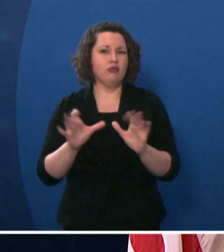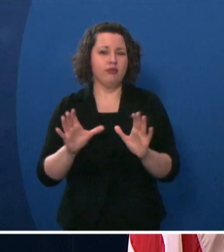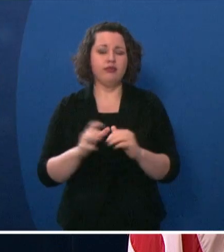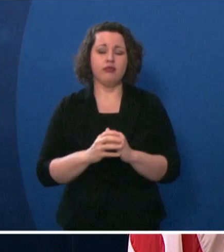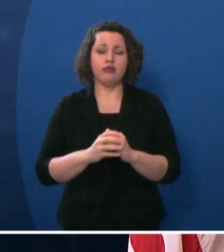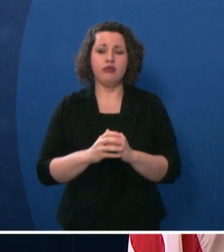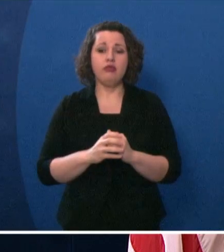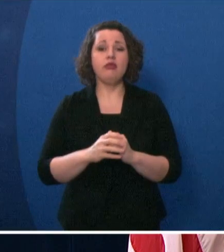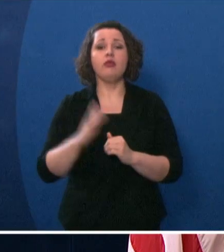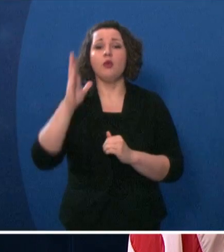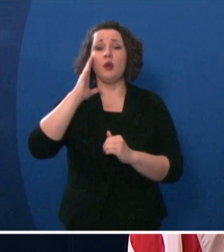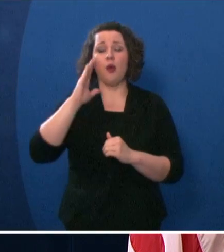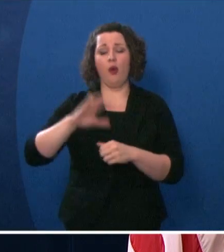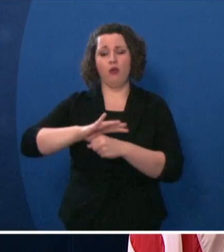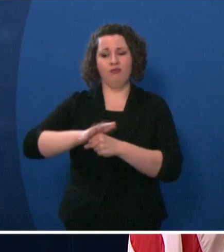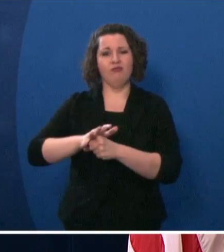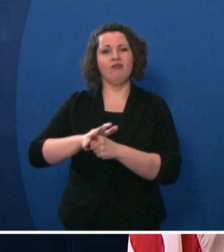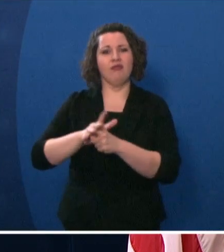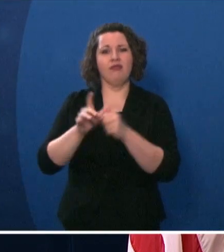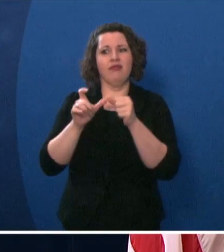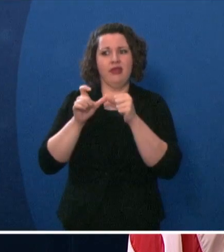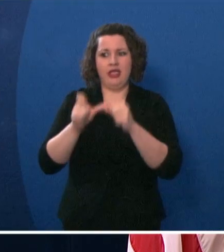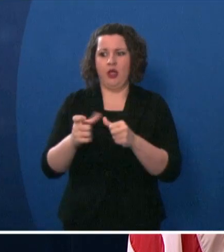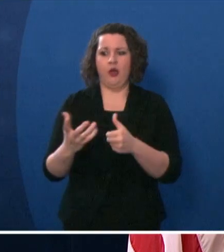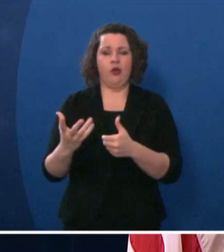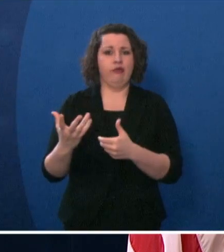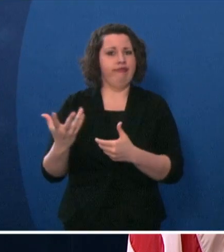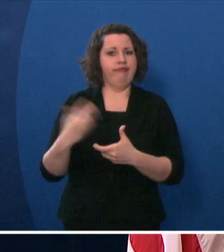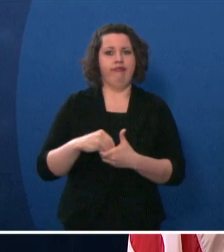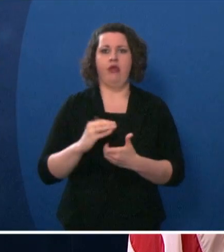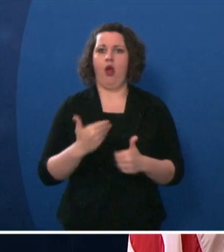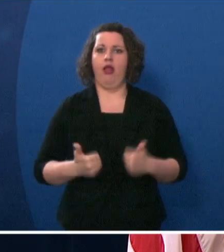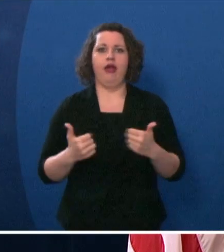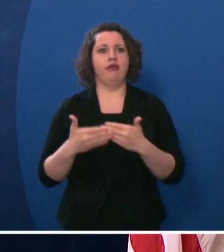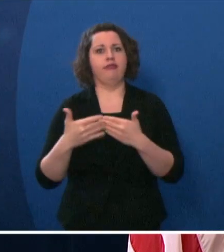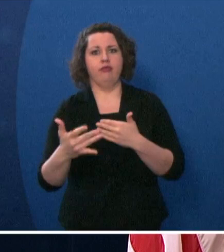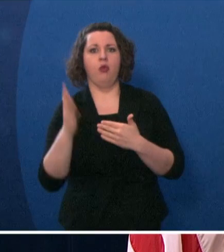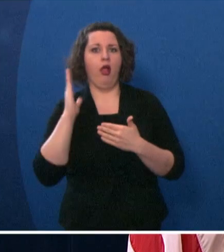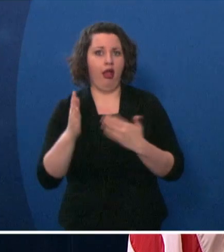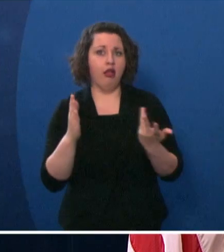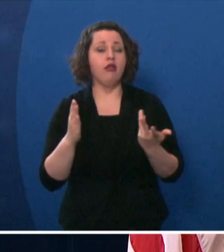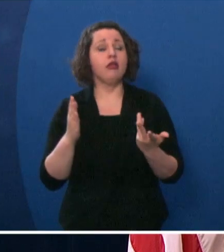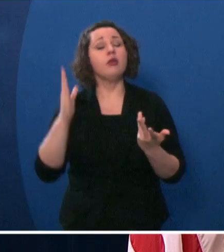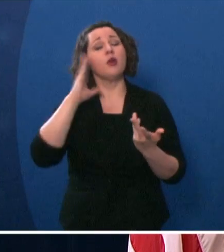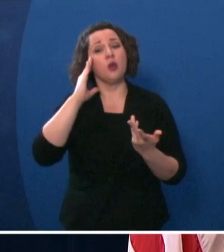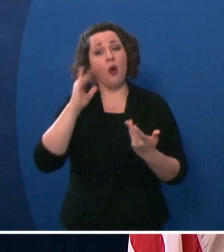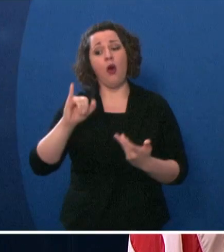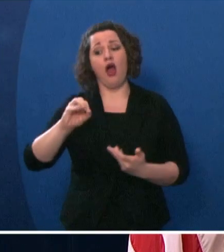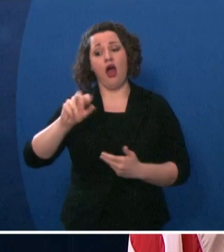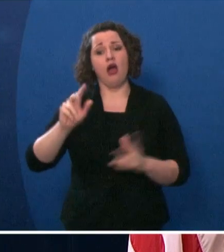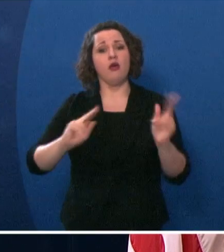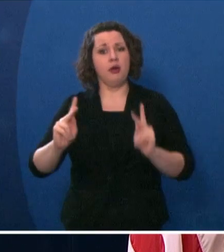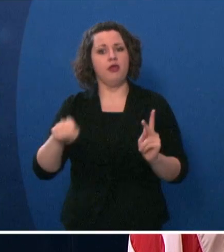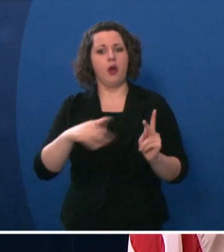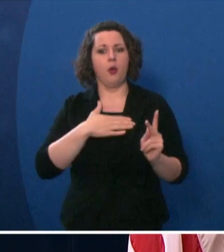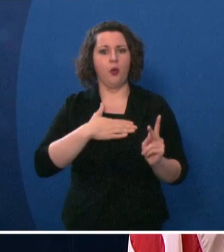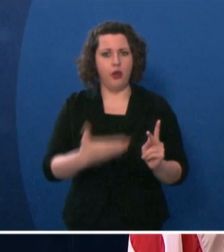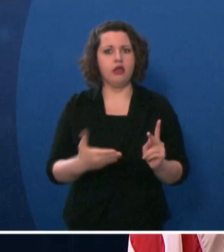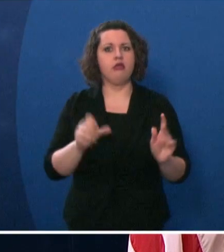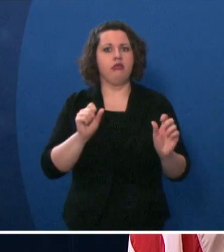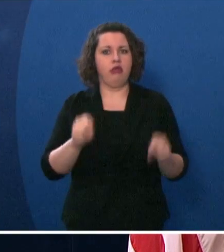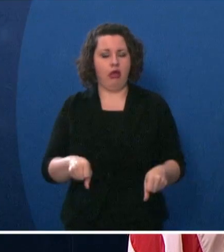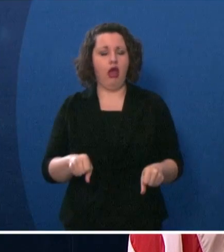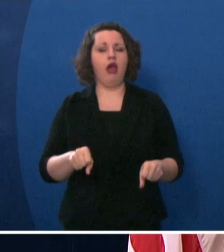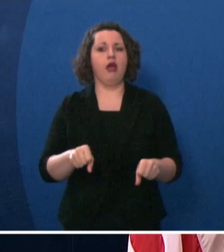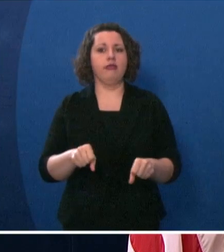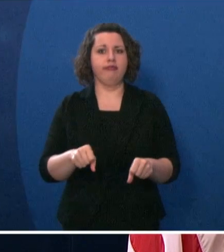that COVID-19 will continue to be a part of our lives for a while, and we know that Iowans are willing and able to take personal responsibility